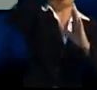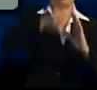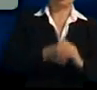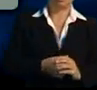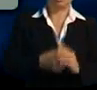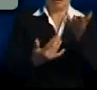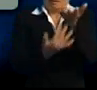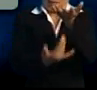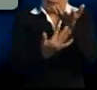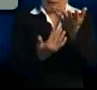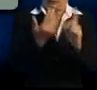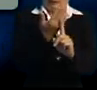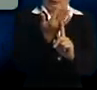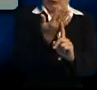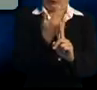Bunsen burner,